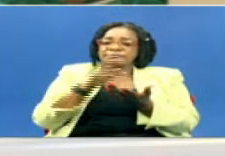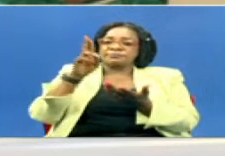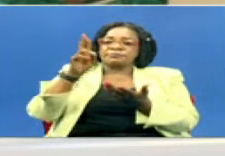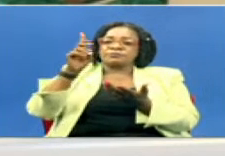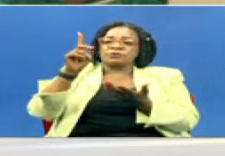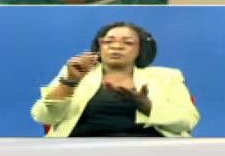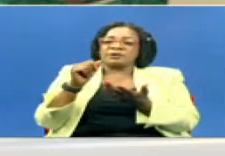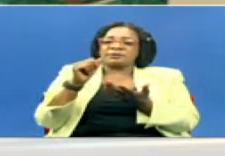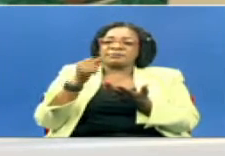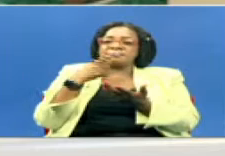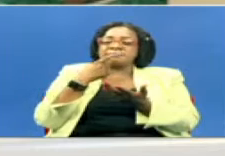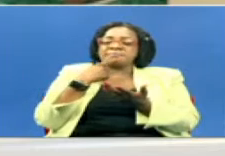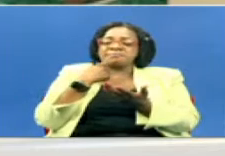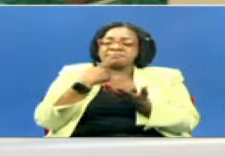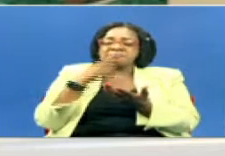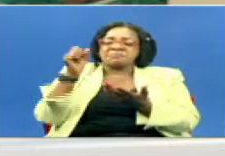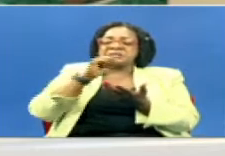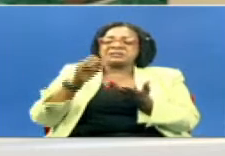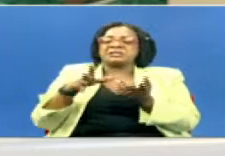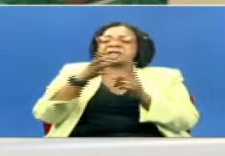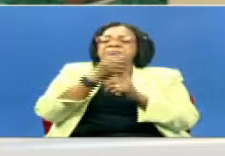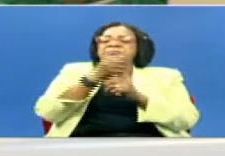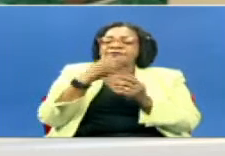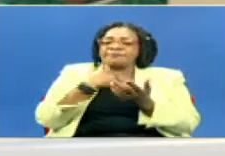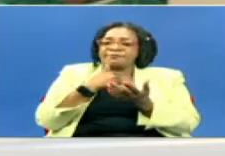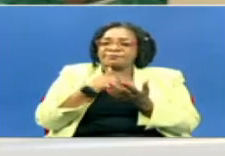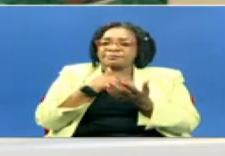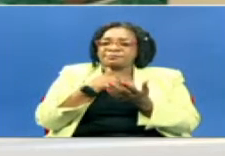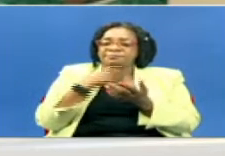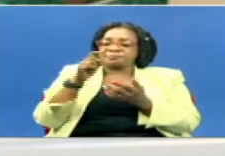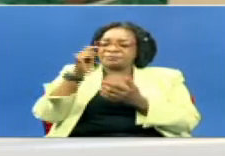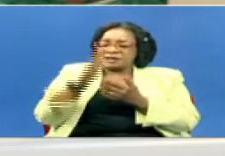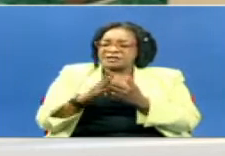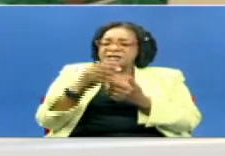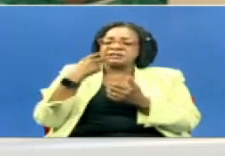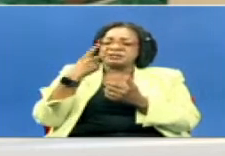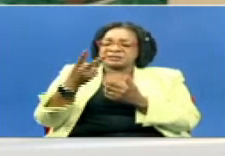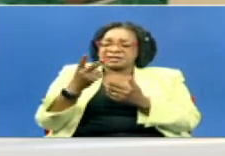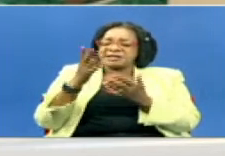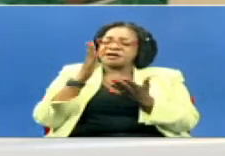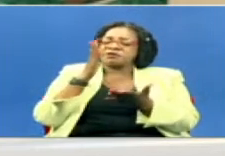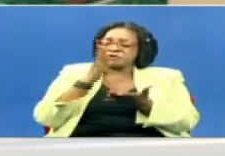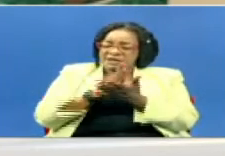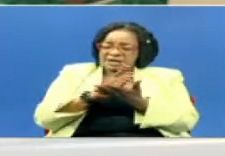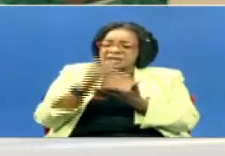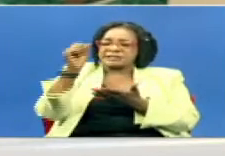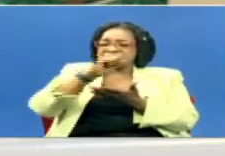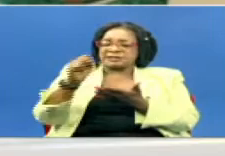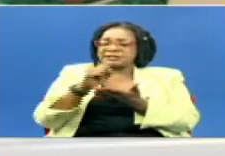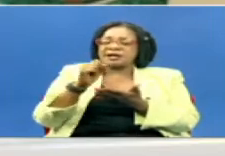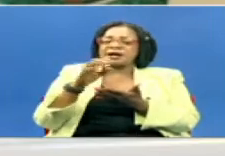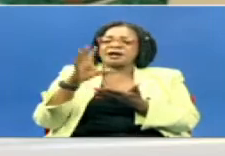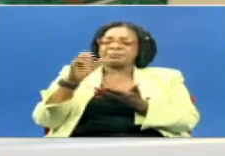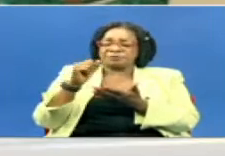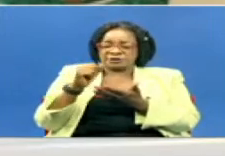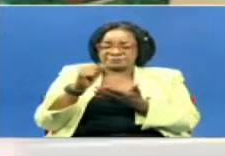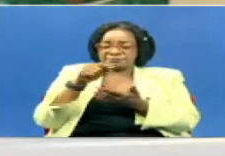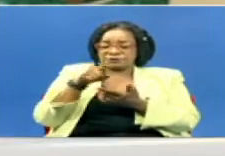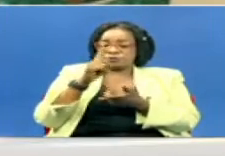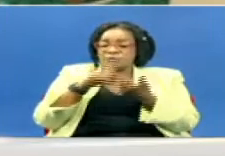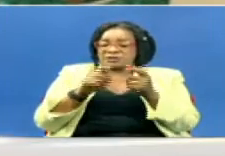there was state capture. Kenyans now see the real state capture. And that is what has